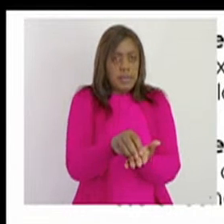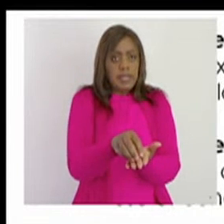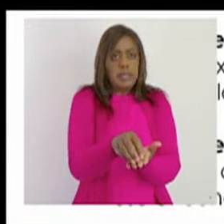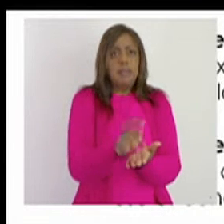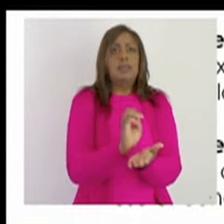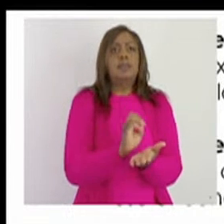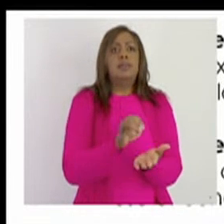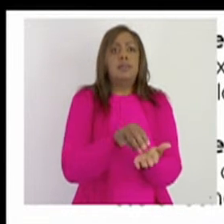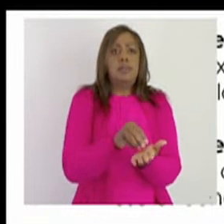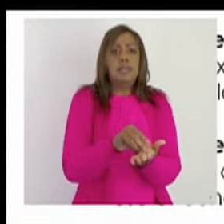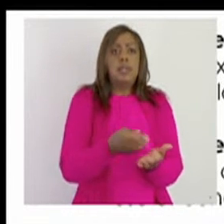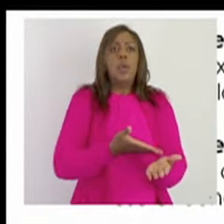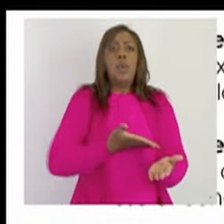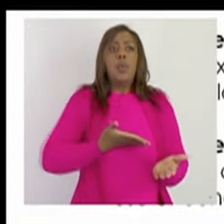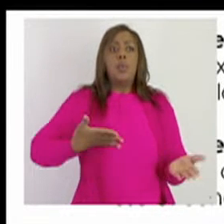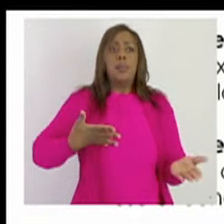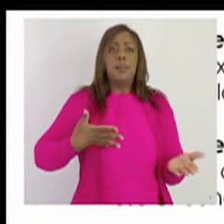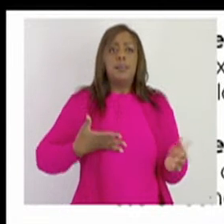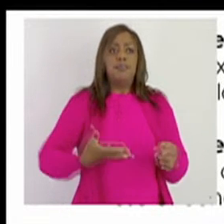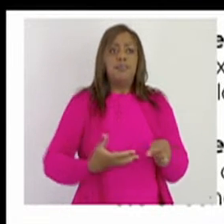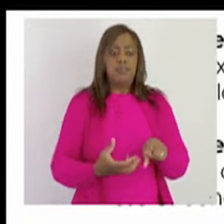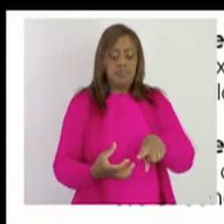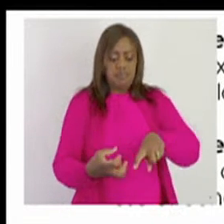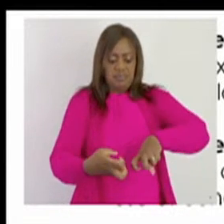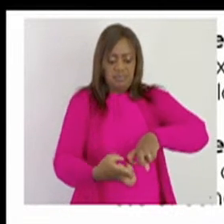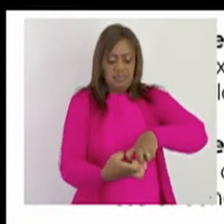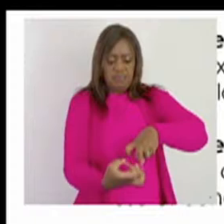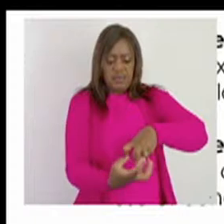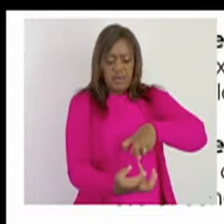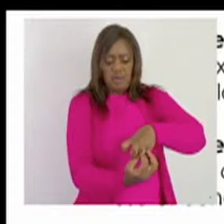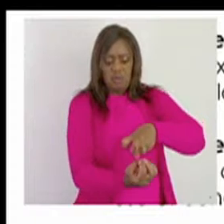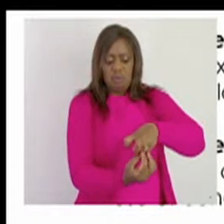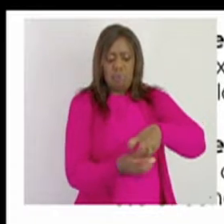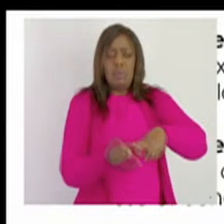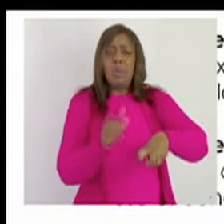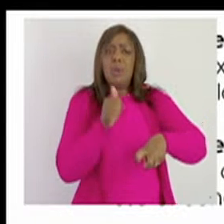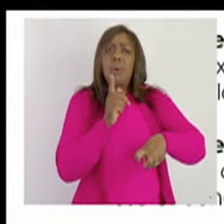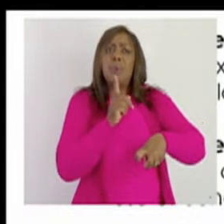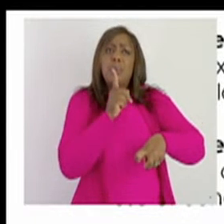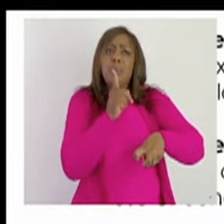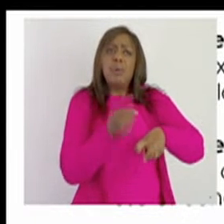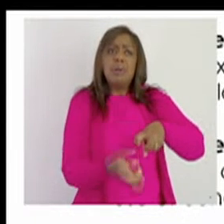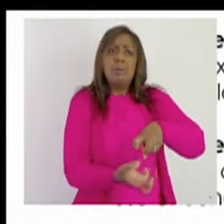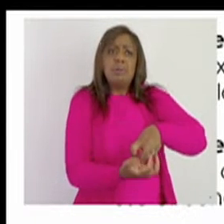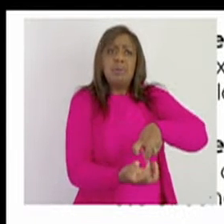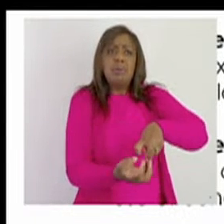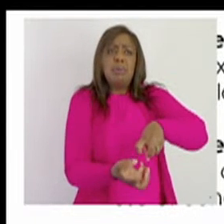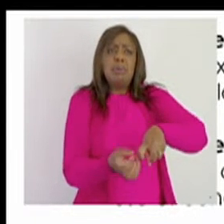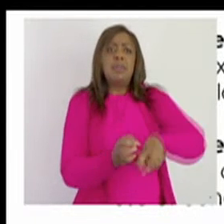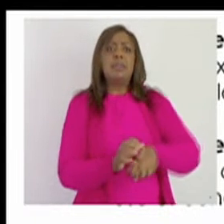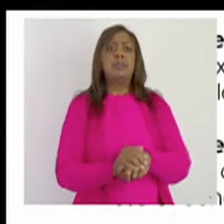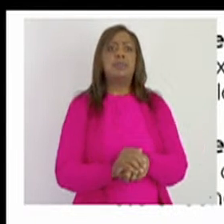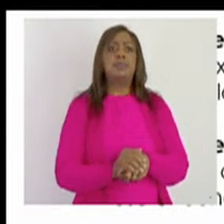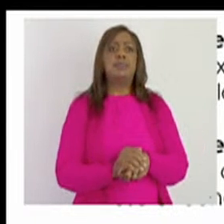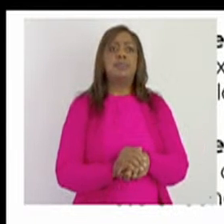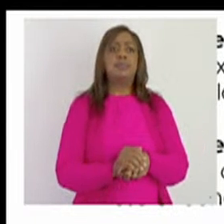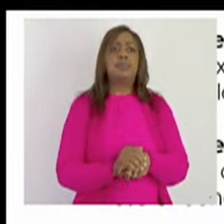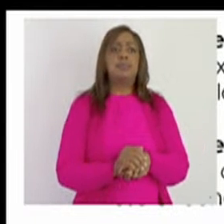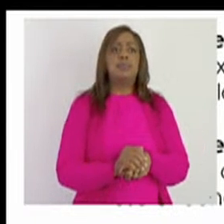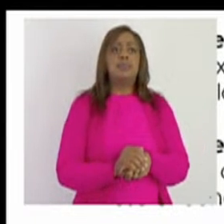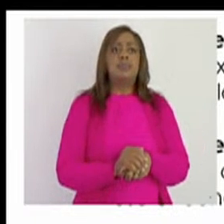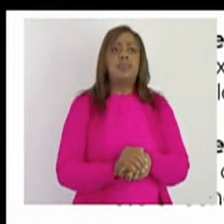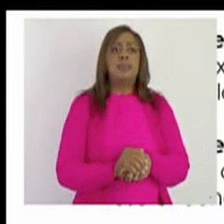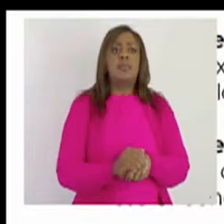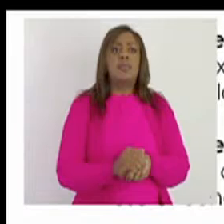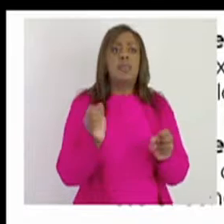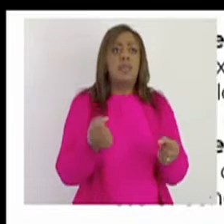more. And then another way of preventing the spread of these diseases is by use of condoms all times during sexual intercourse, or